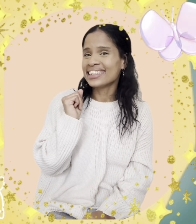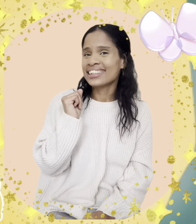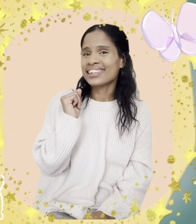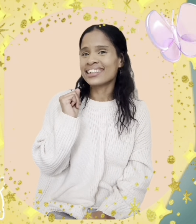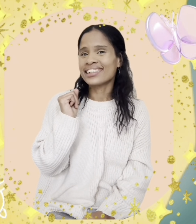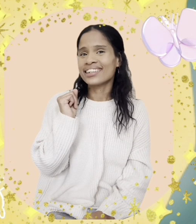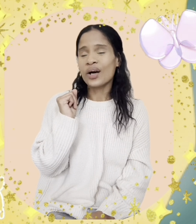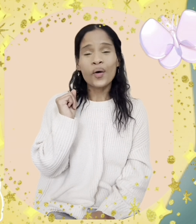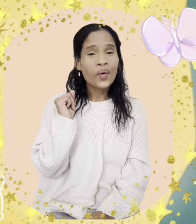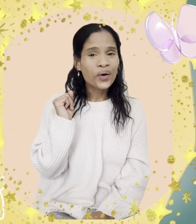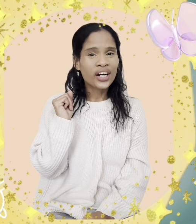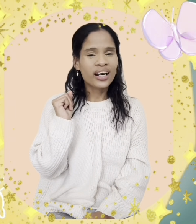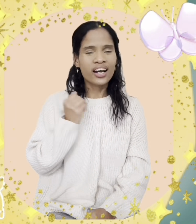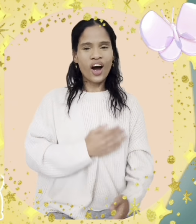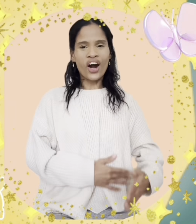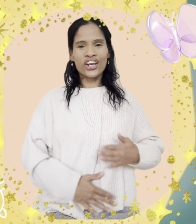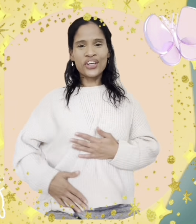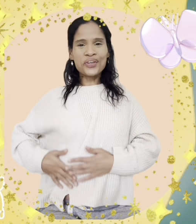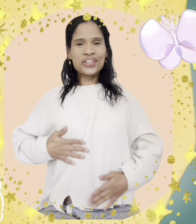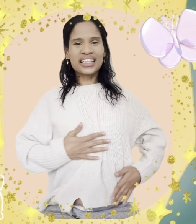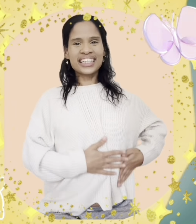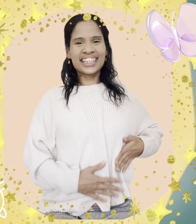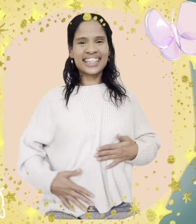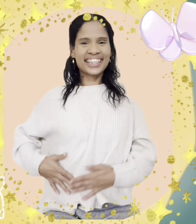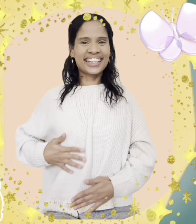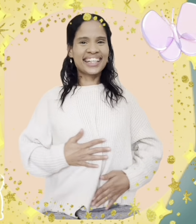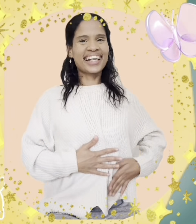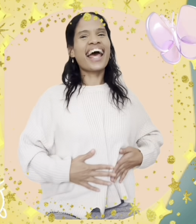tired? Or are you